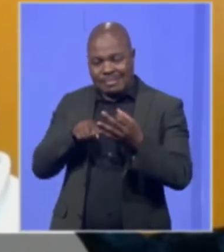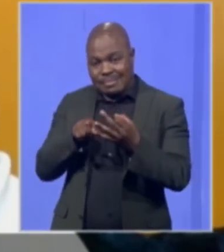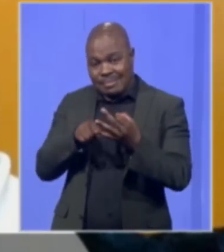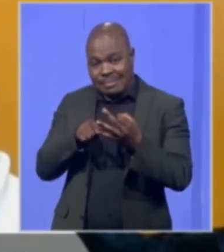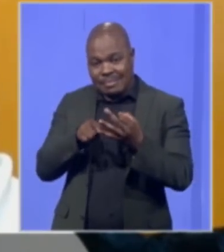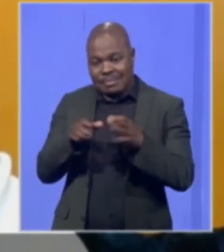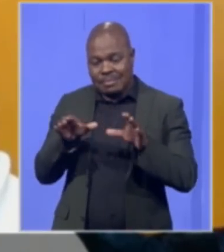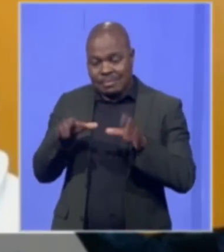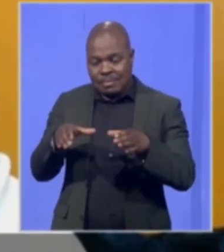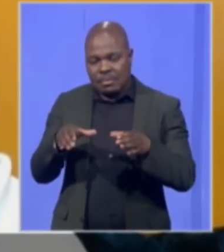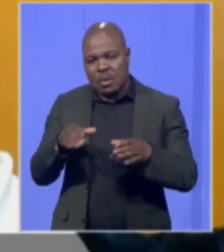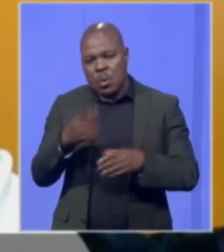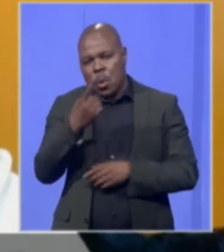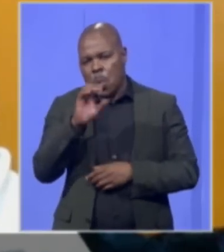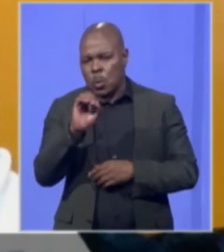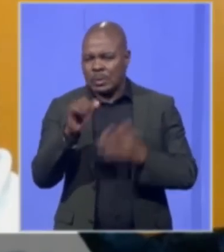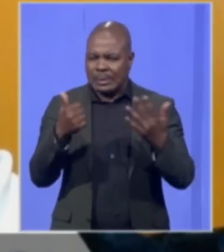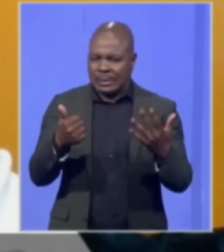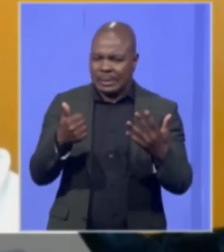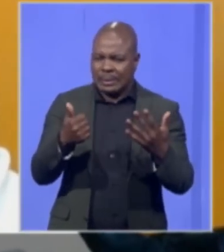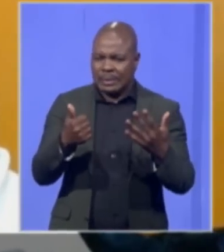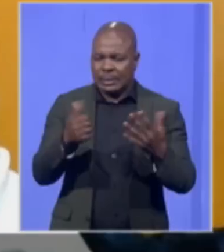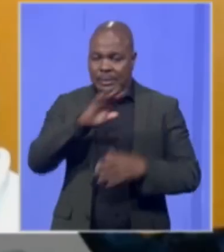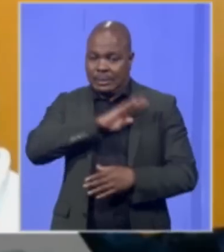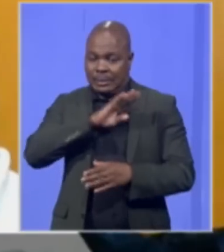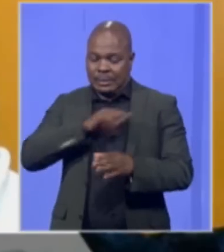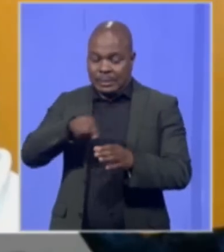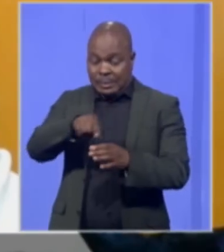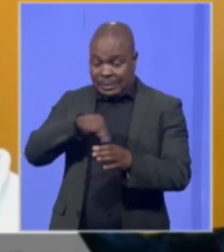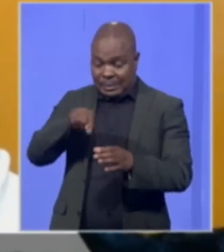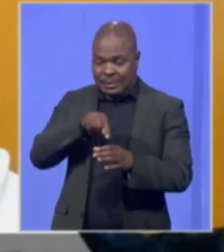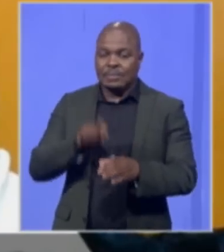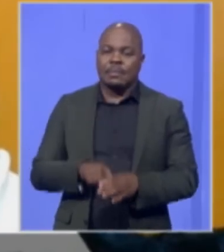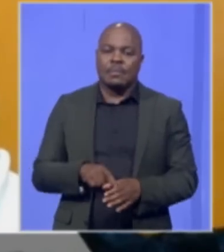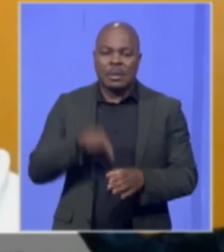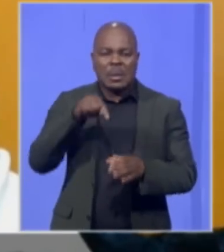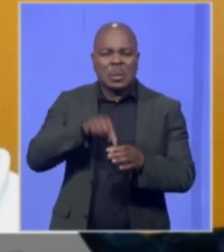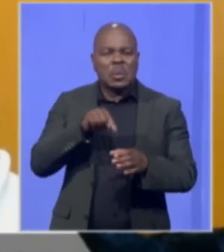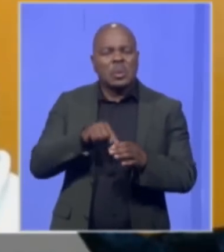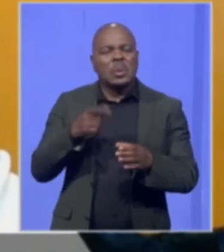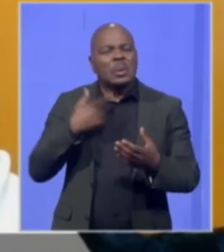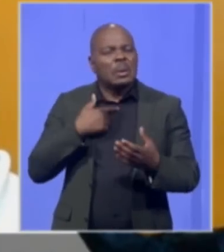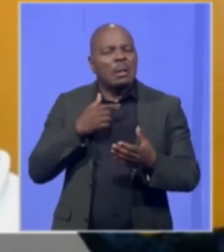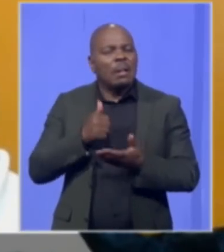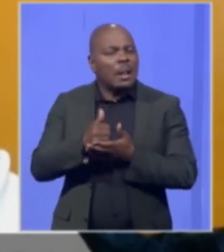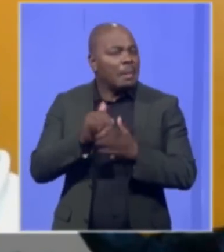are approximately 106. Those are receiving